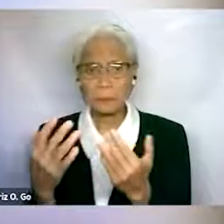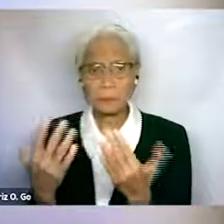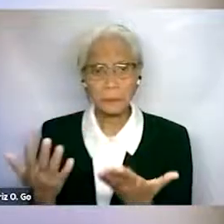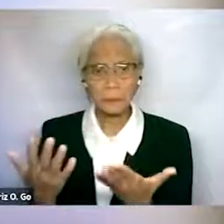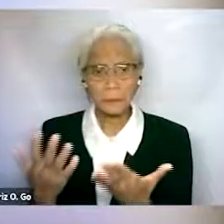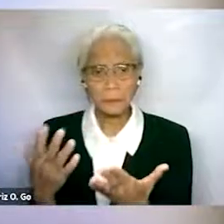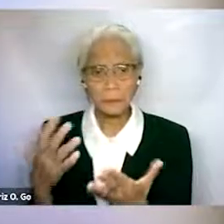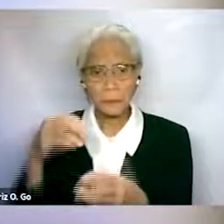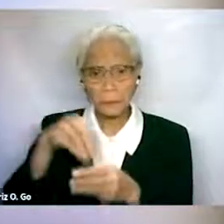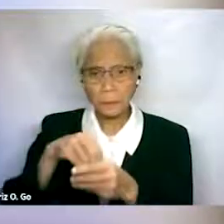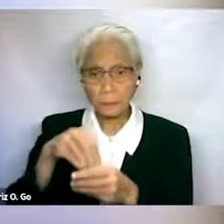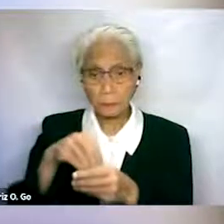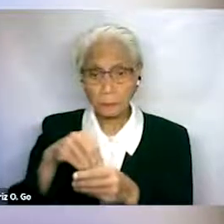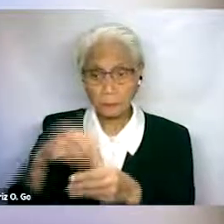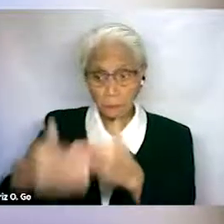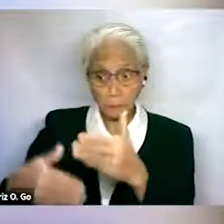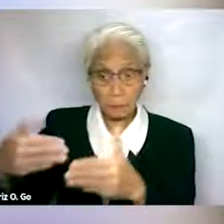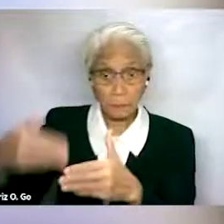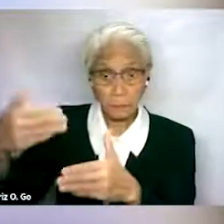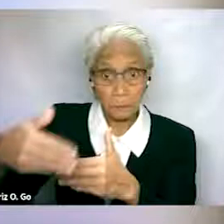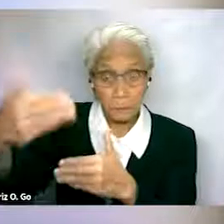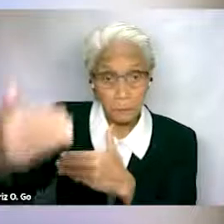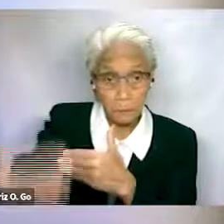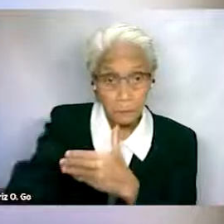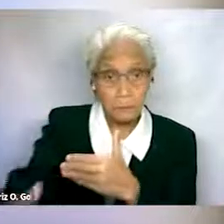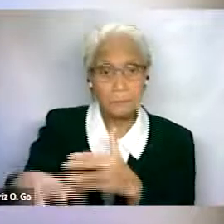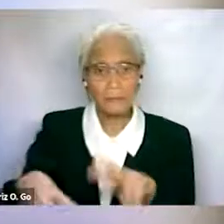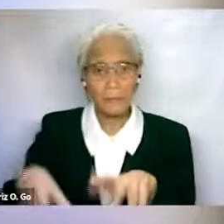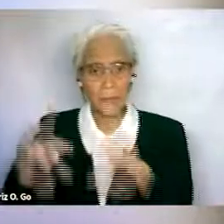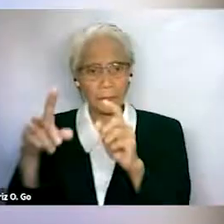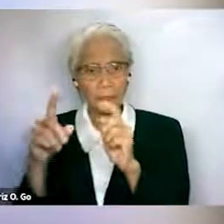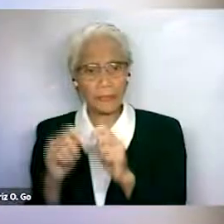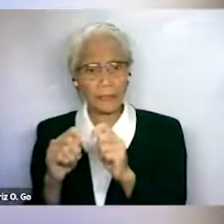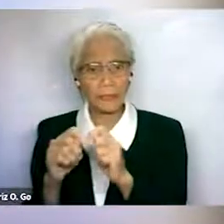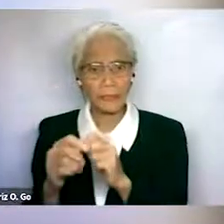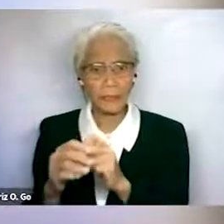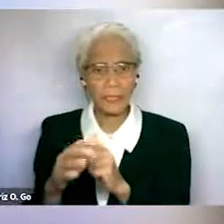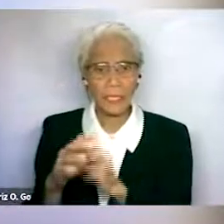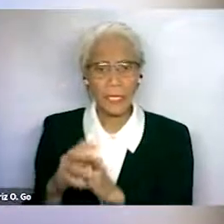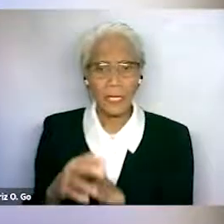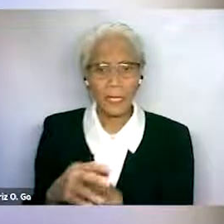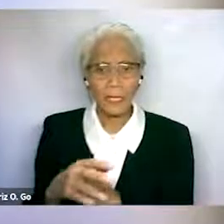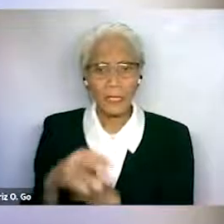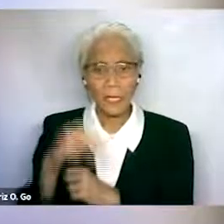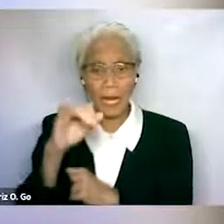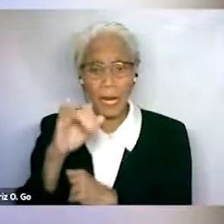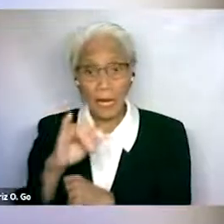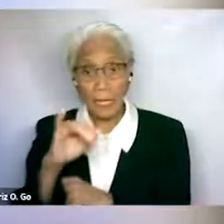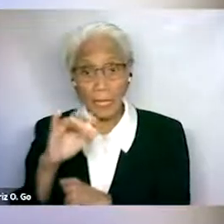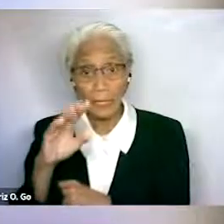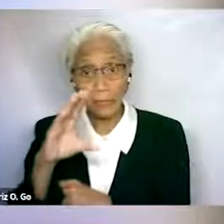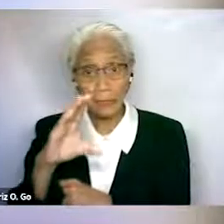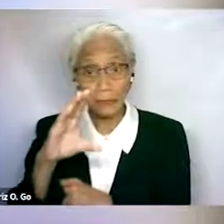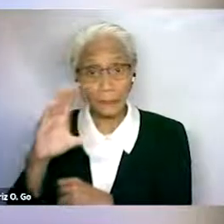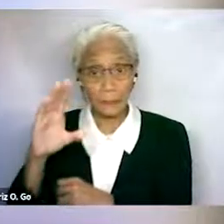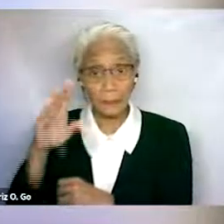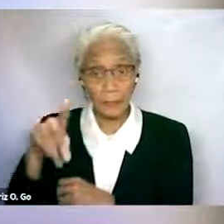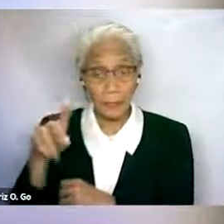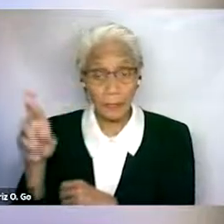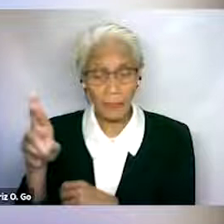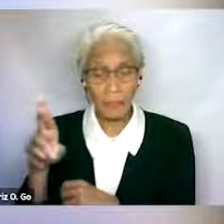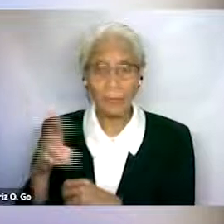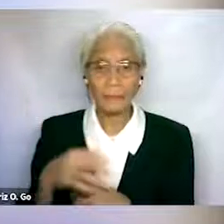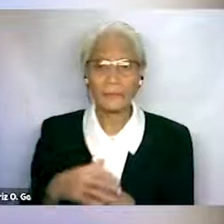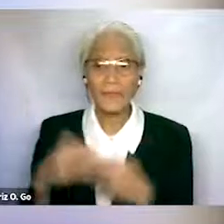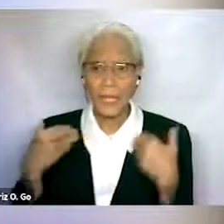a principle of non-discrimination on the basis of sex and other status. That's already clear at the start, no? But as we can